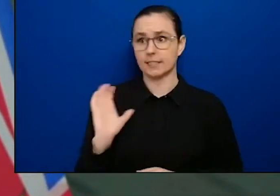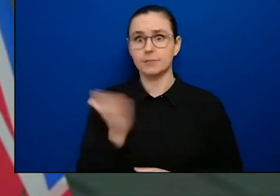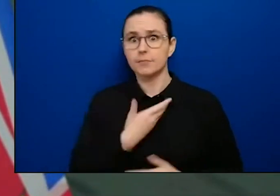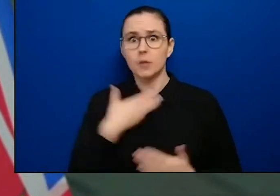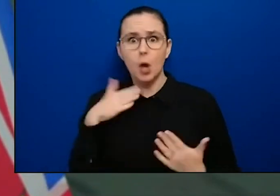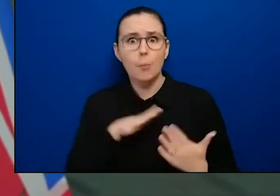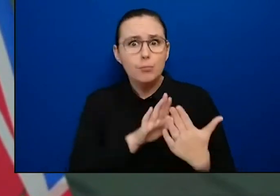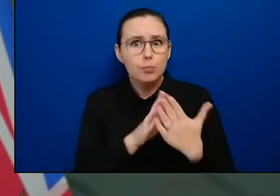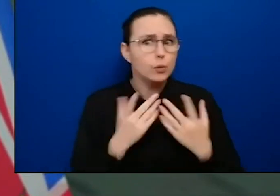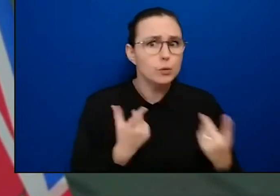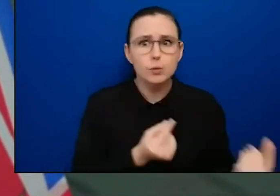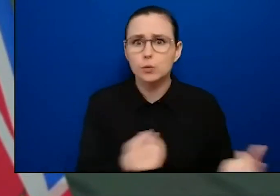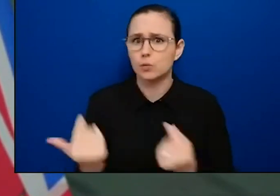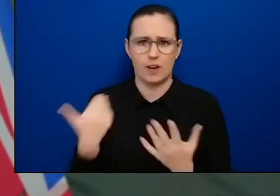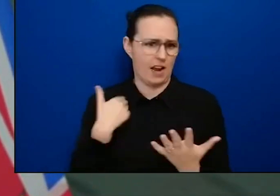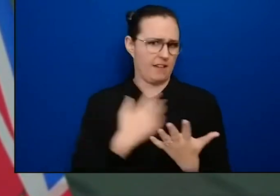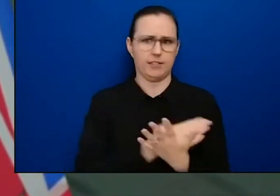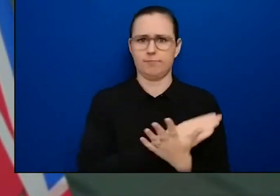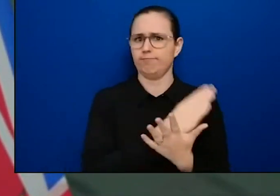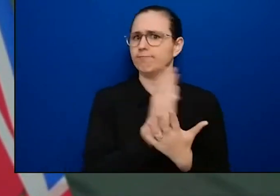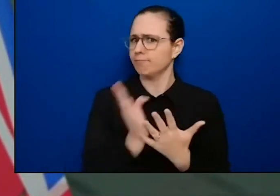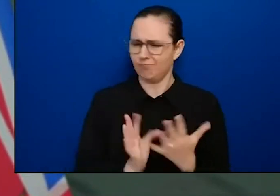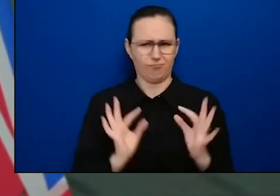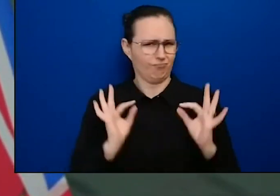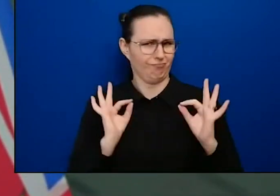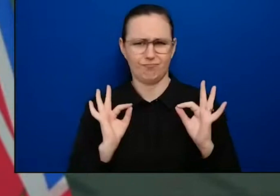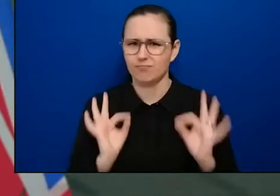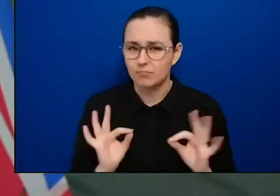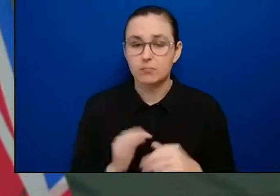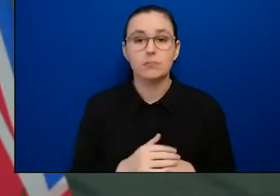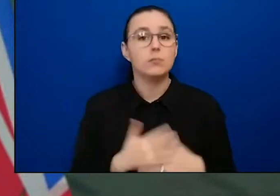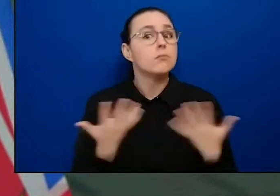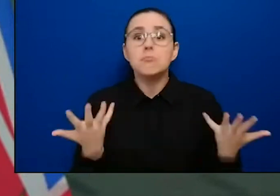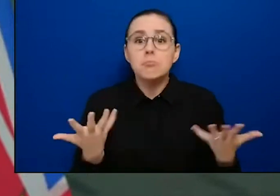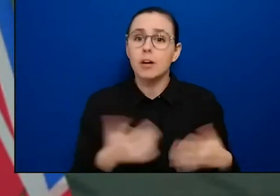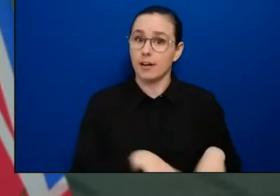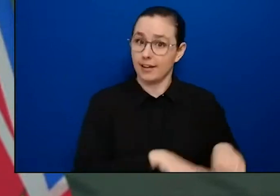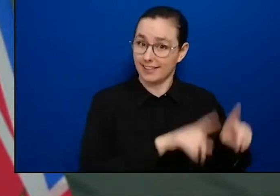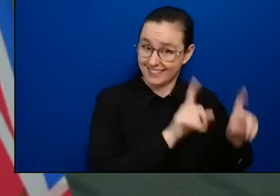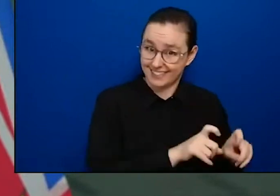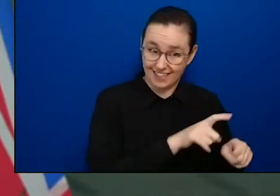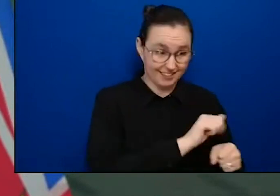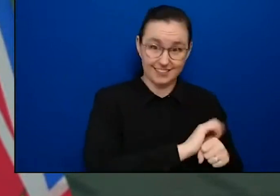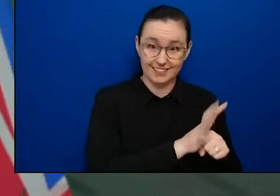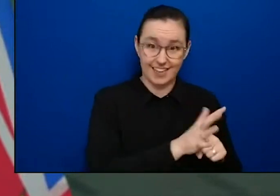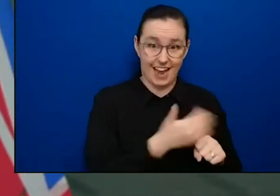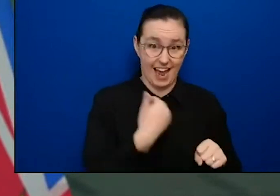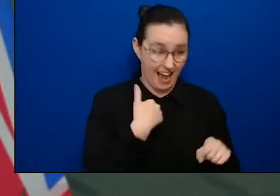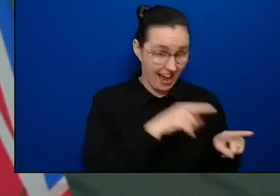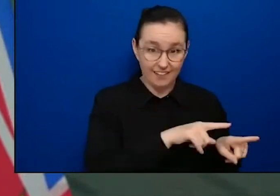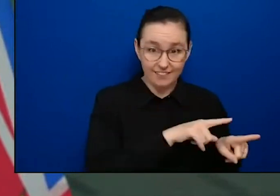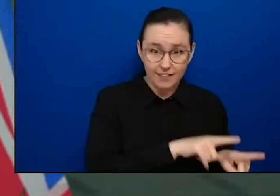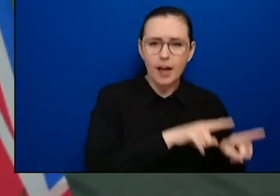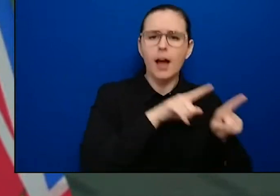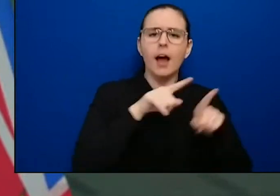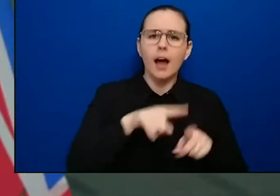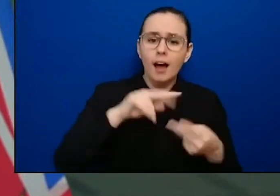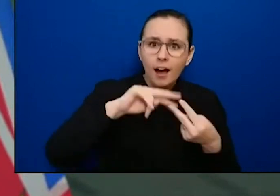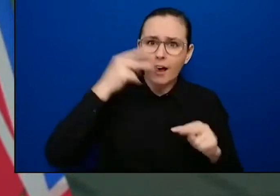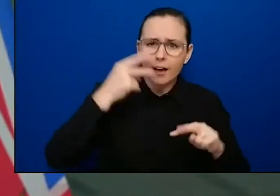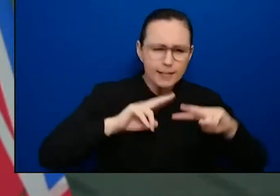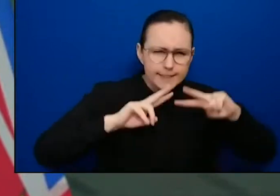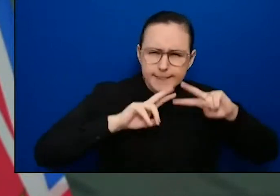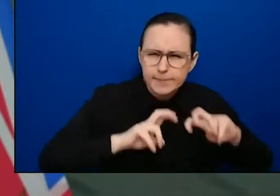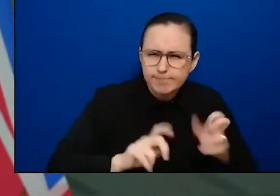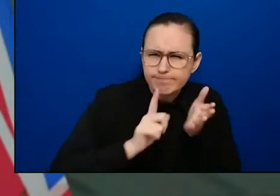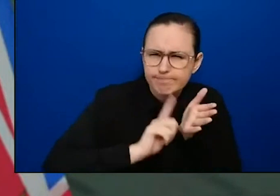genome sequencing to help us understand what strains are transmitting to whom. We've been using them for helping us